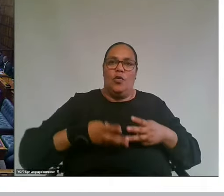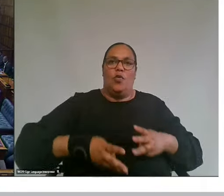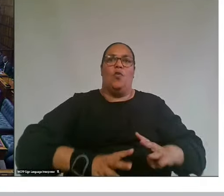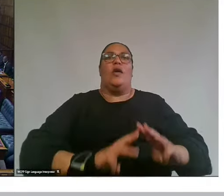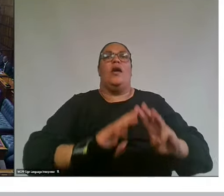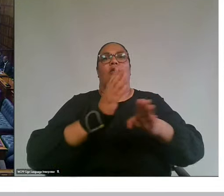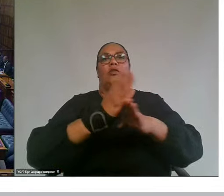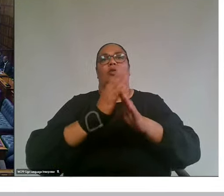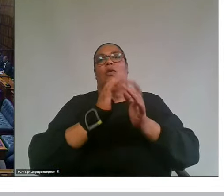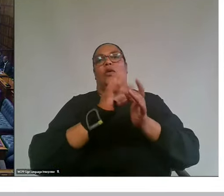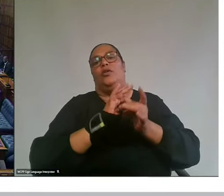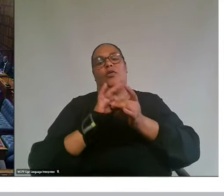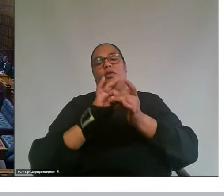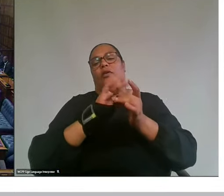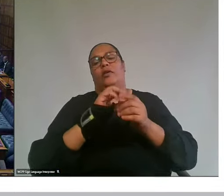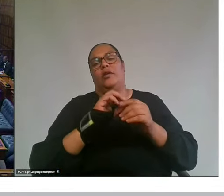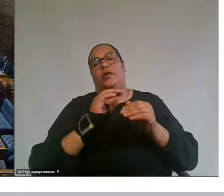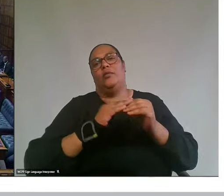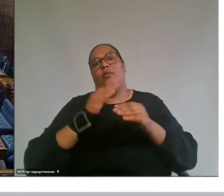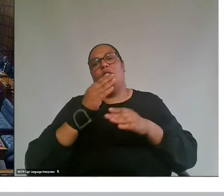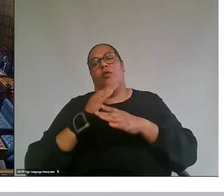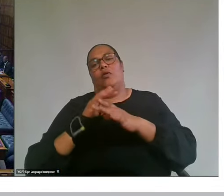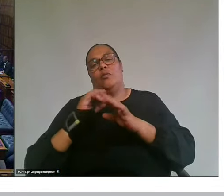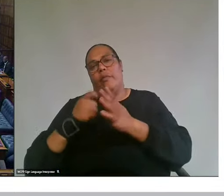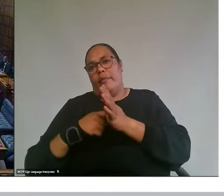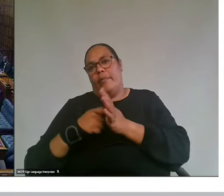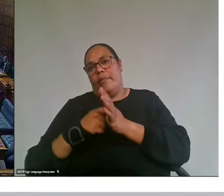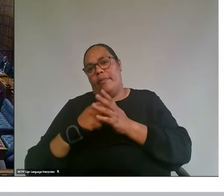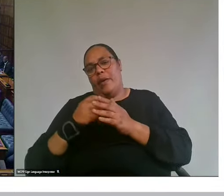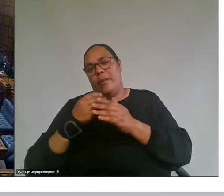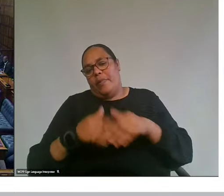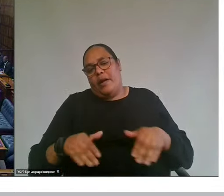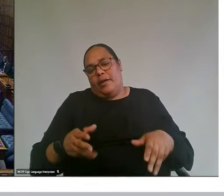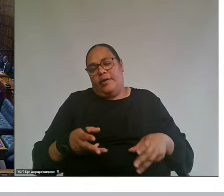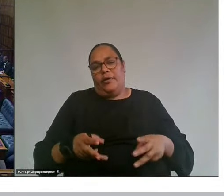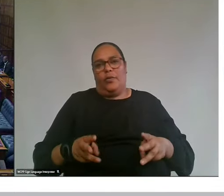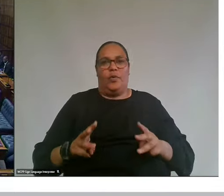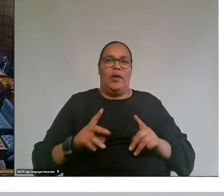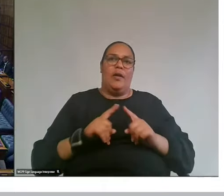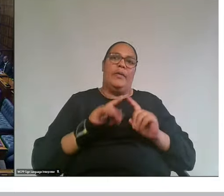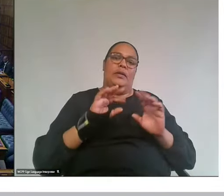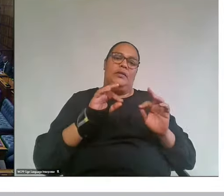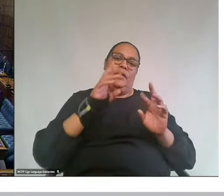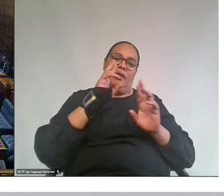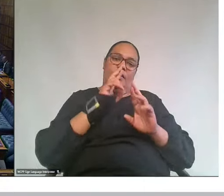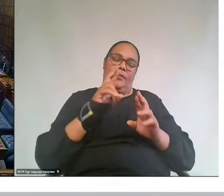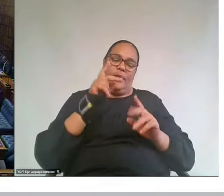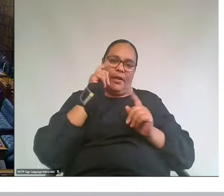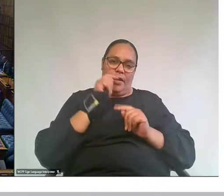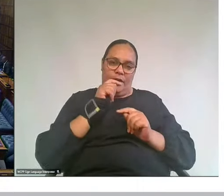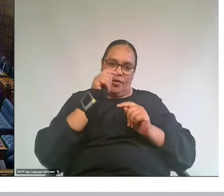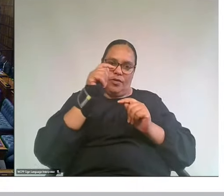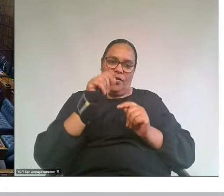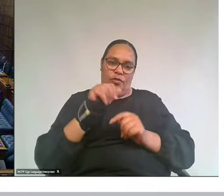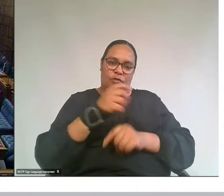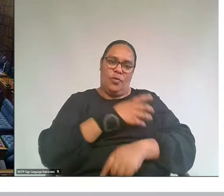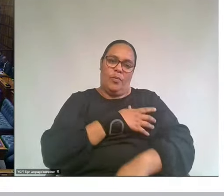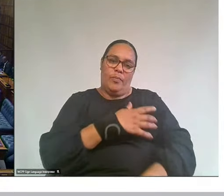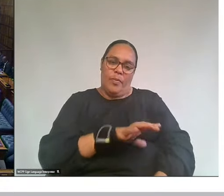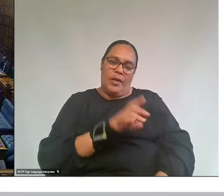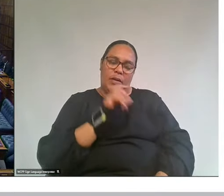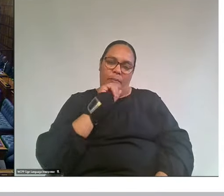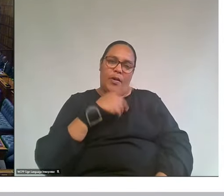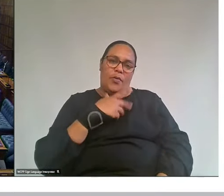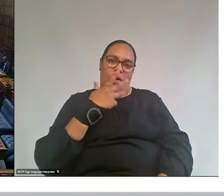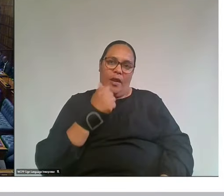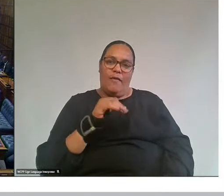working together in a more Cooperative more binding way taking due respect and acknowledgement of the mandates that we have